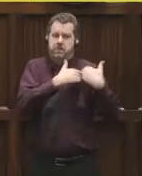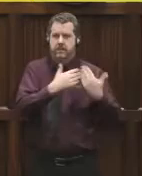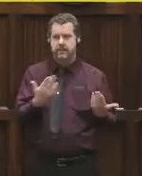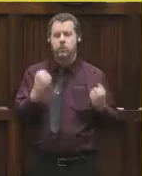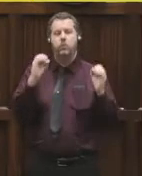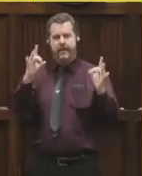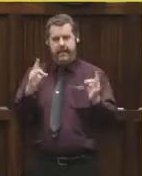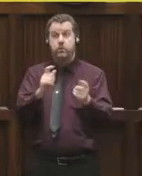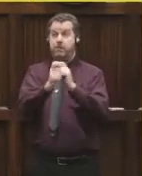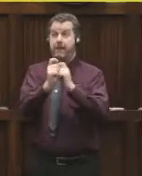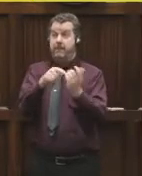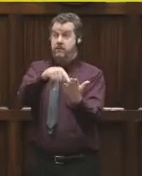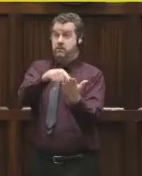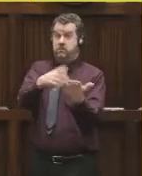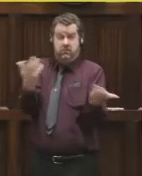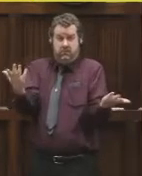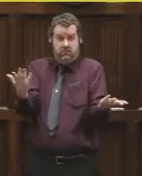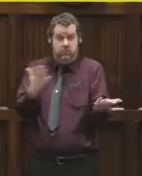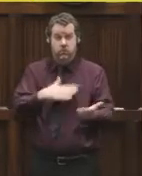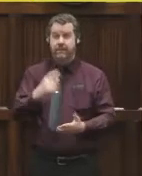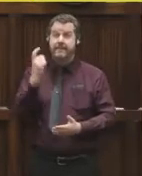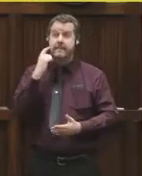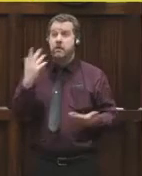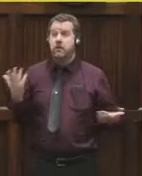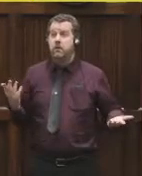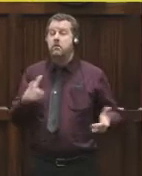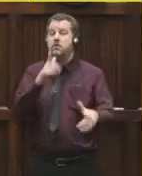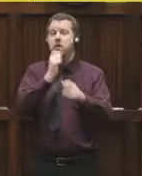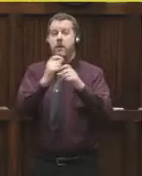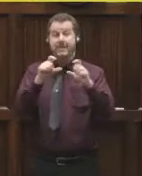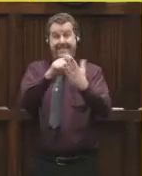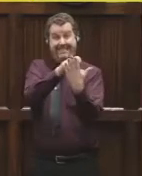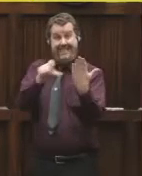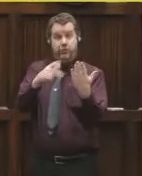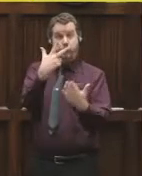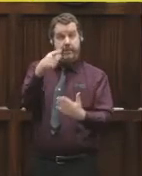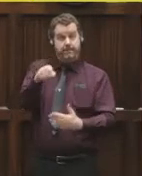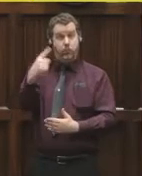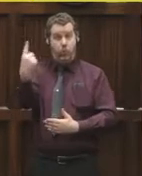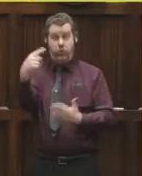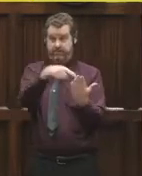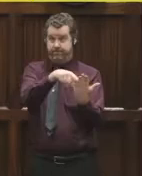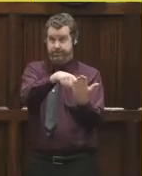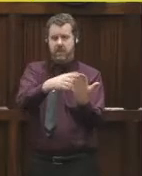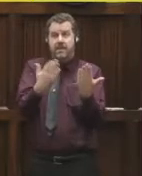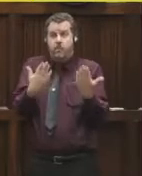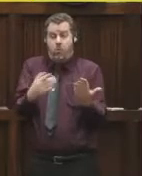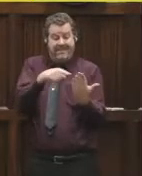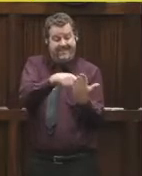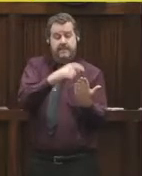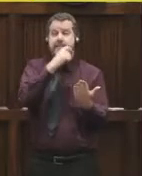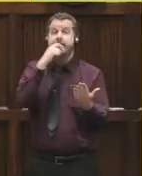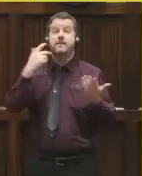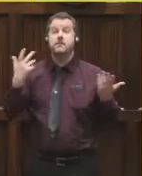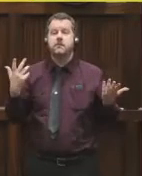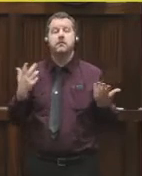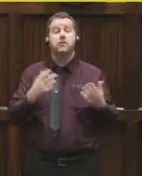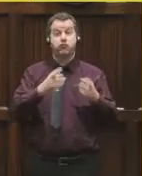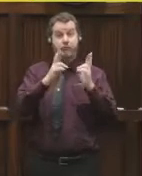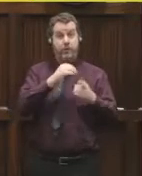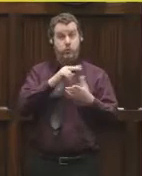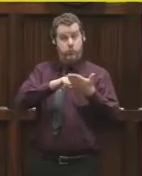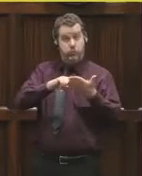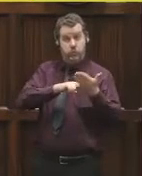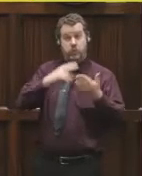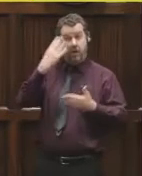here is a very simple amendment. It's dealing with section 3.1 of the bill. As it presently reads, it says the right to use